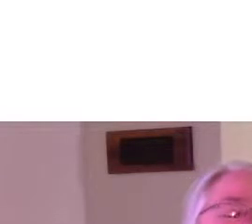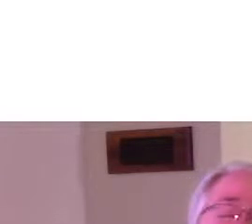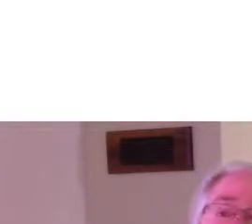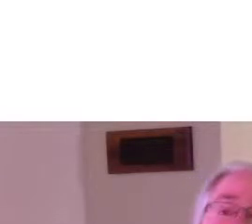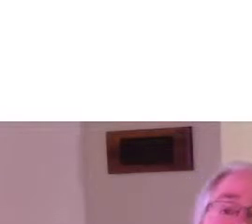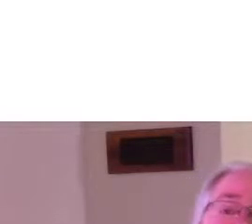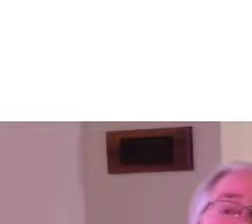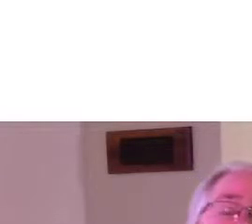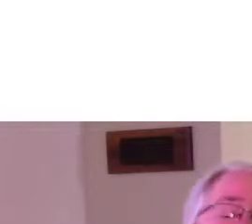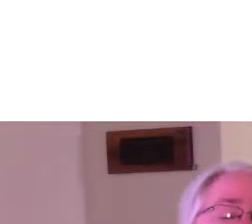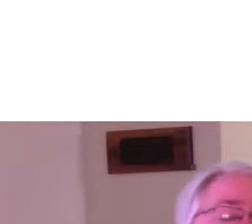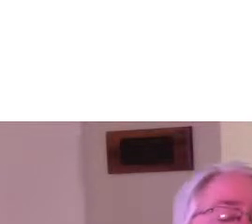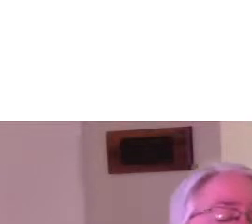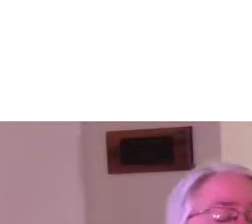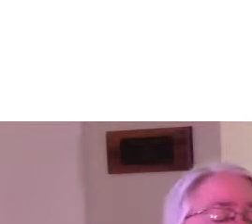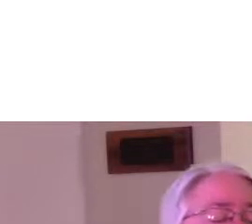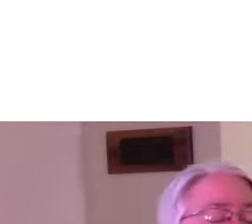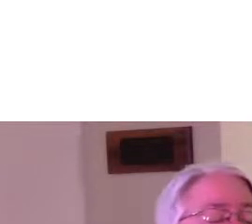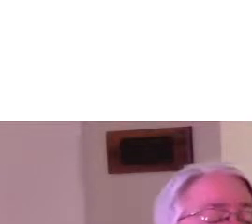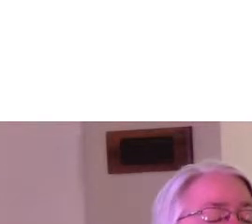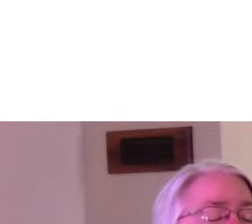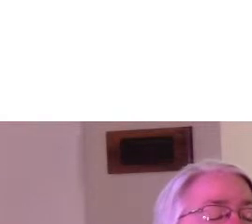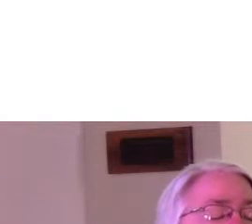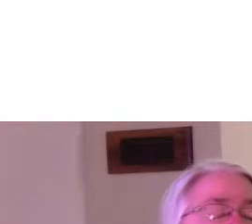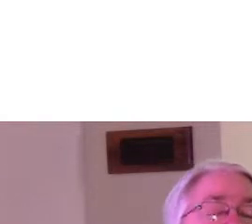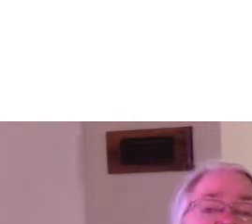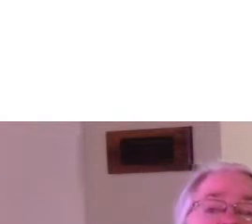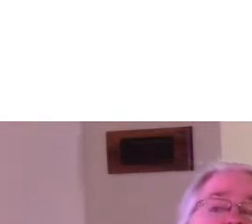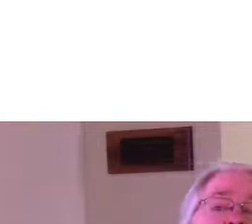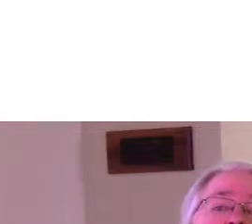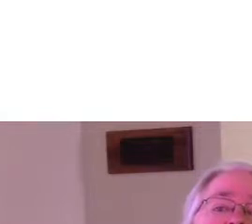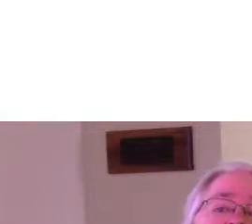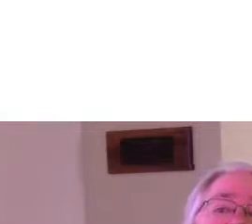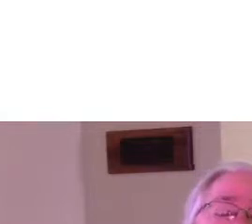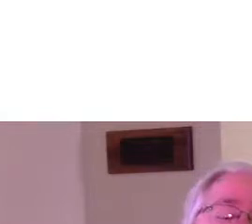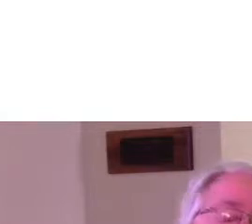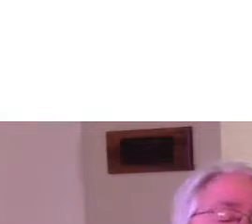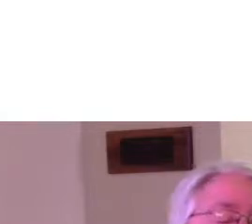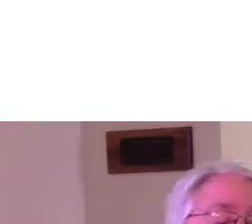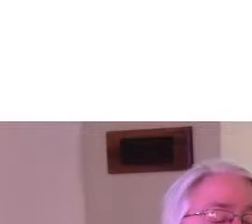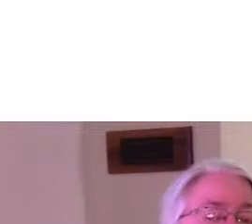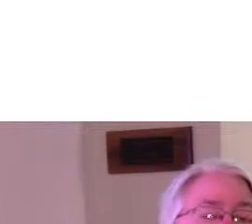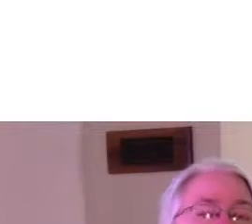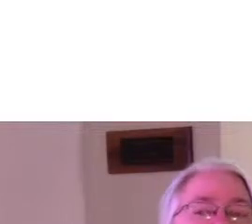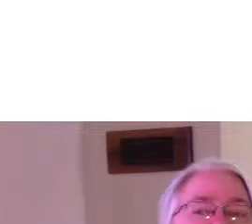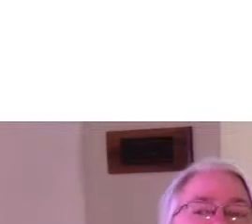art. May they sing, joy's a gift